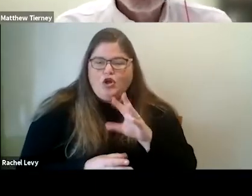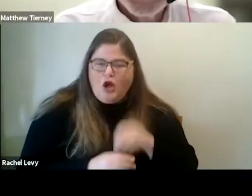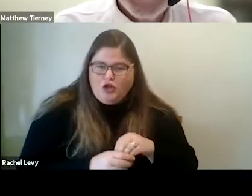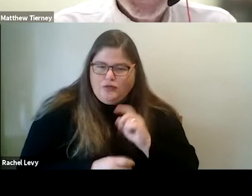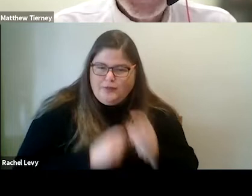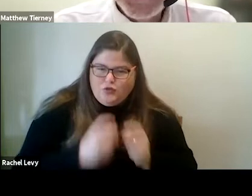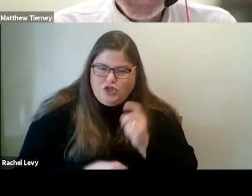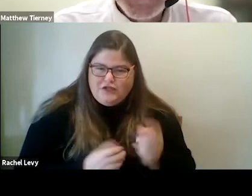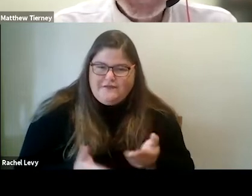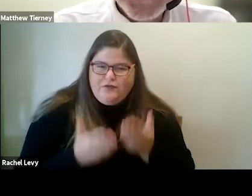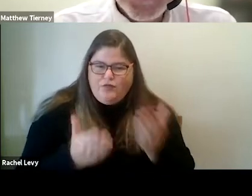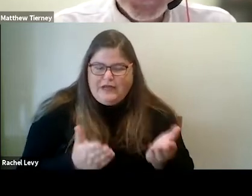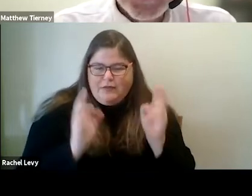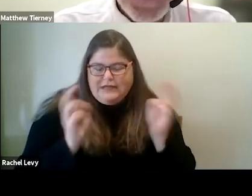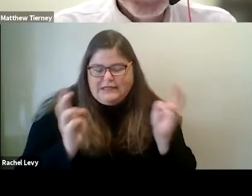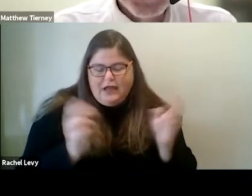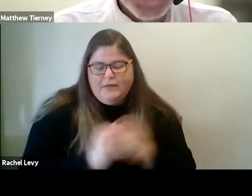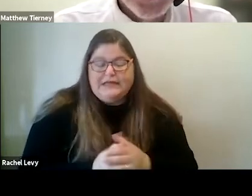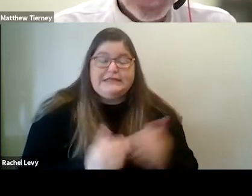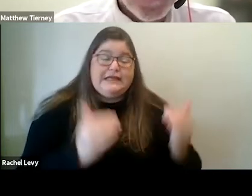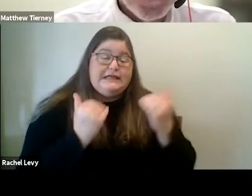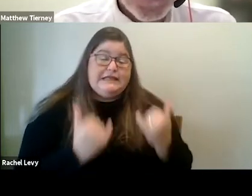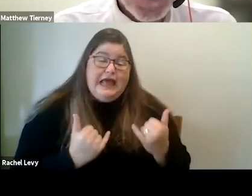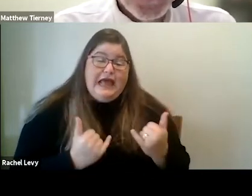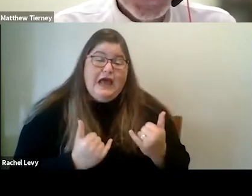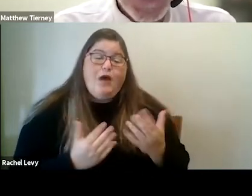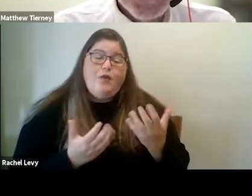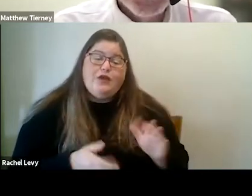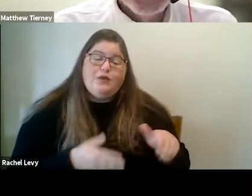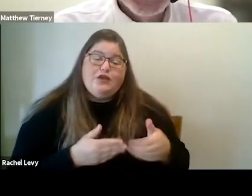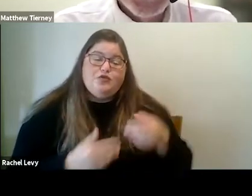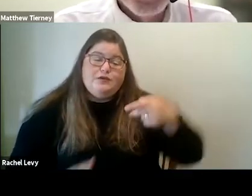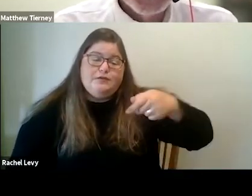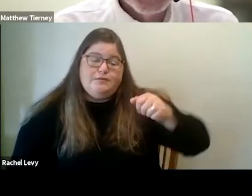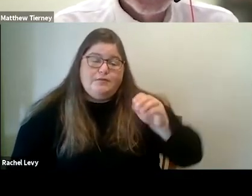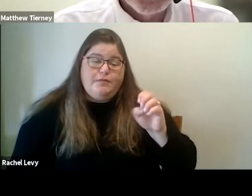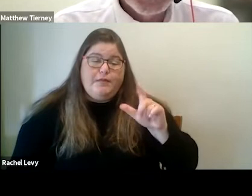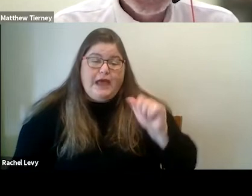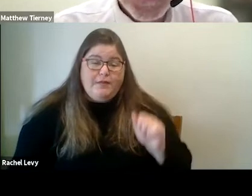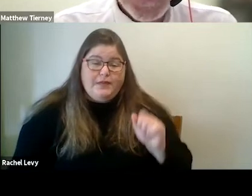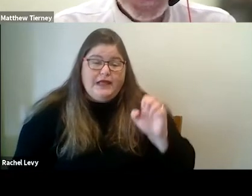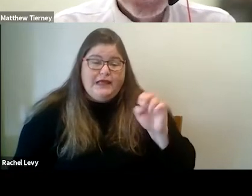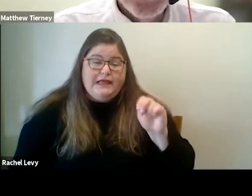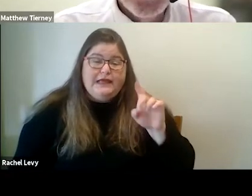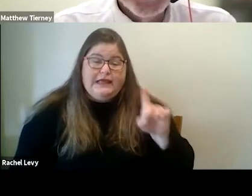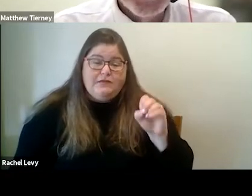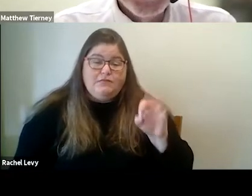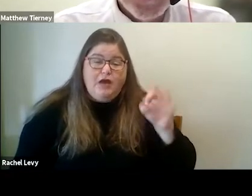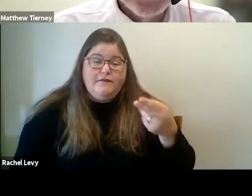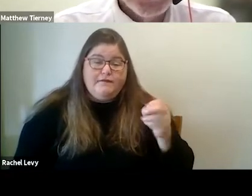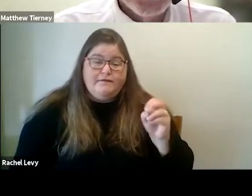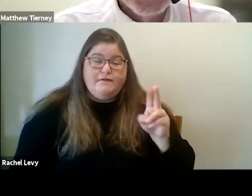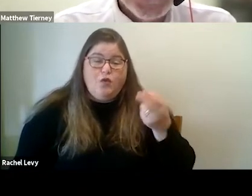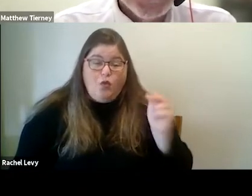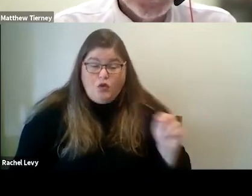up. Next, I'd like to introduce Pamela Endofhorn, who is a national suicide prevention consultant and who, with Indian